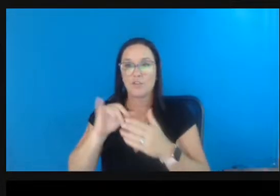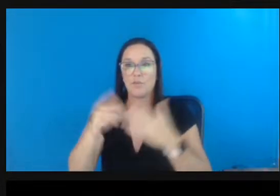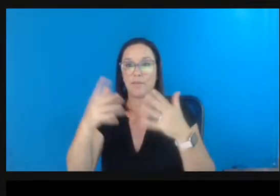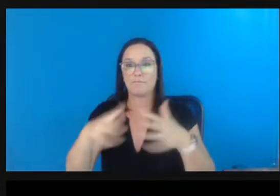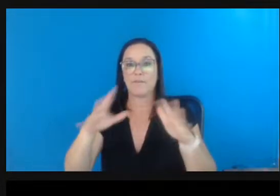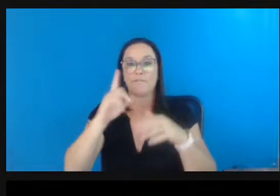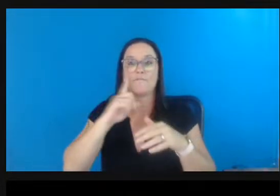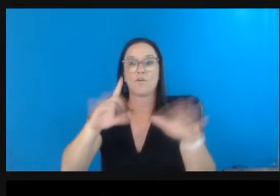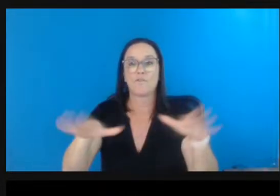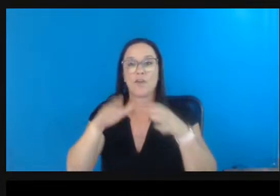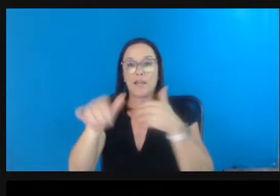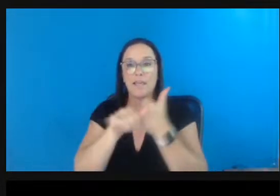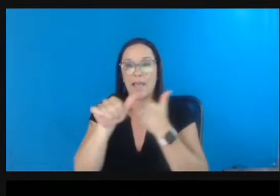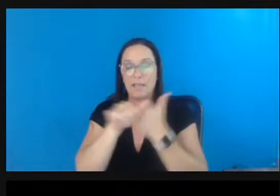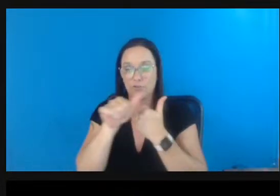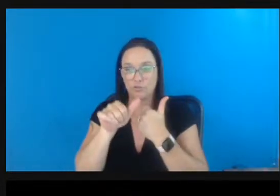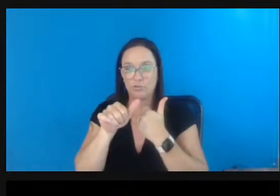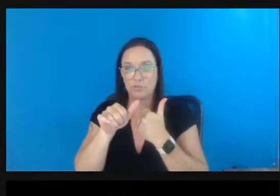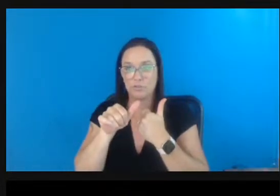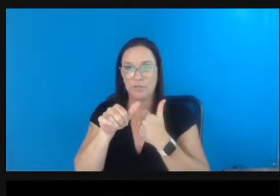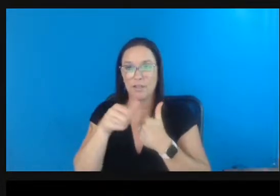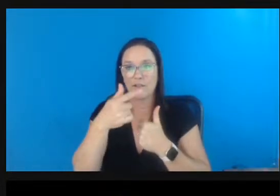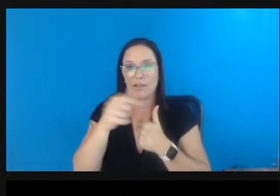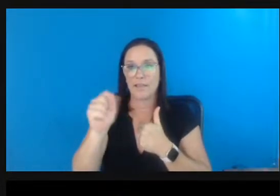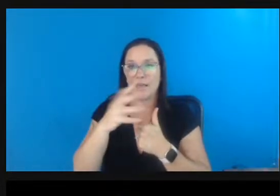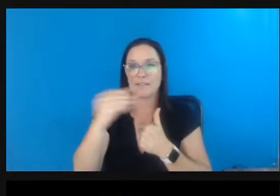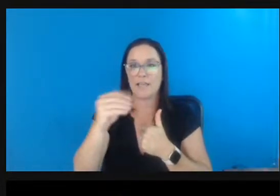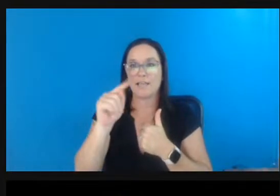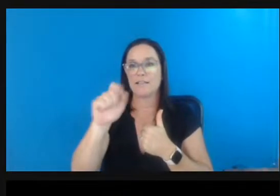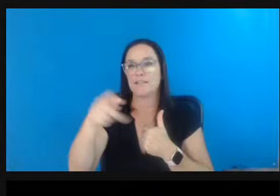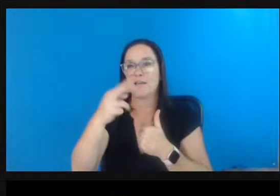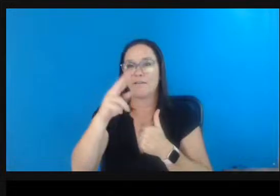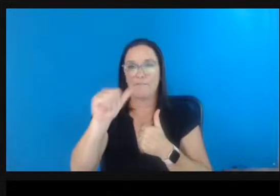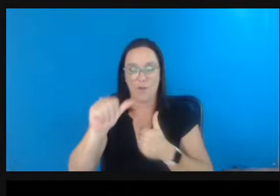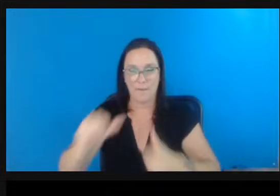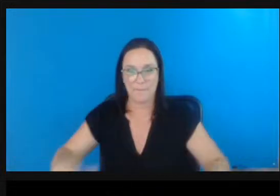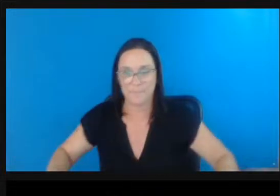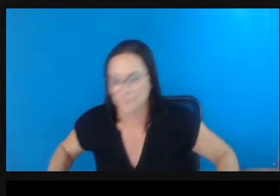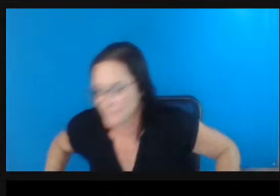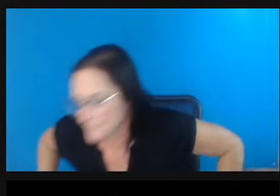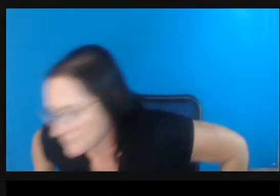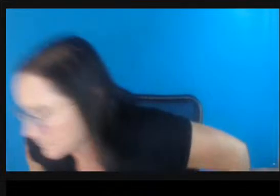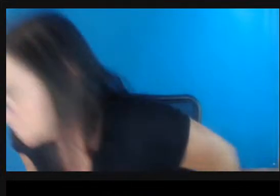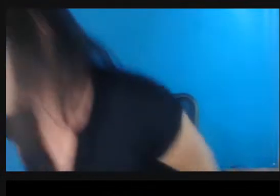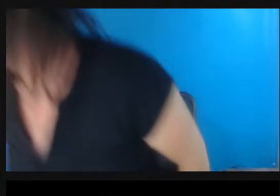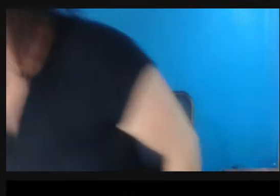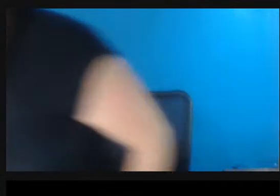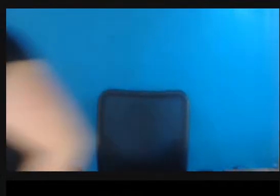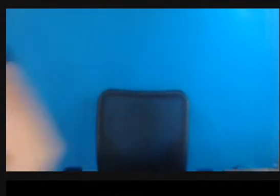hazard summary, which is still the gas and the tephra here. That's our main hazard to people. And